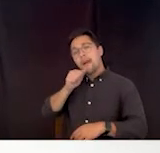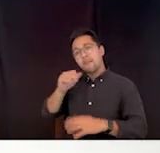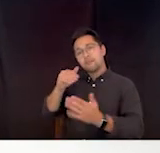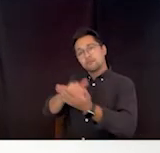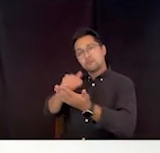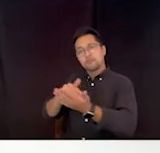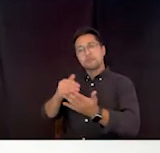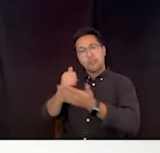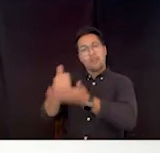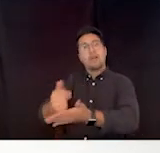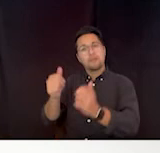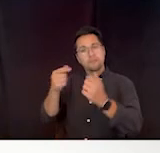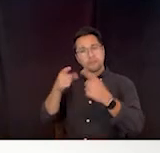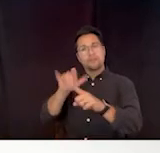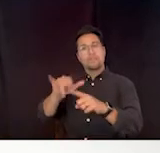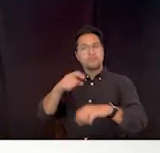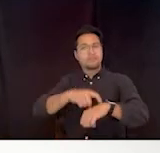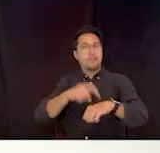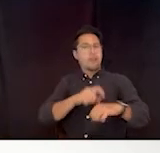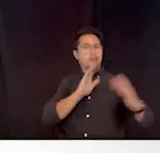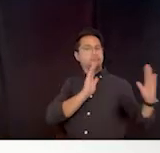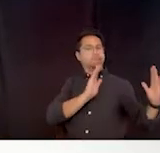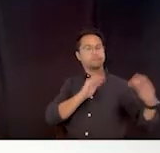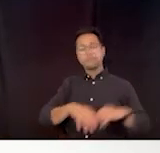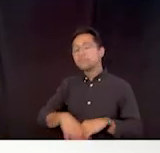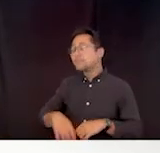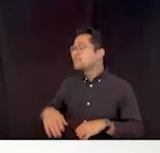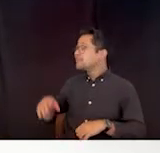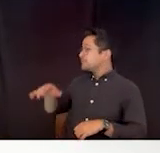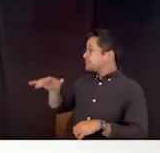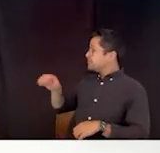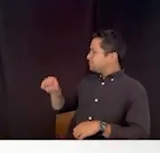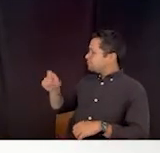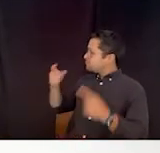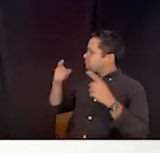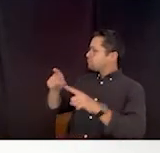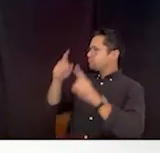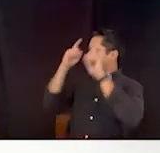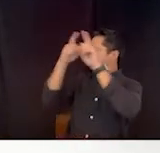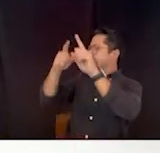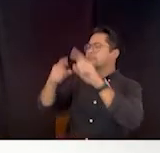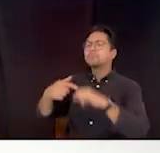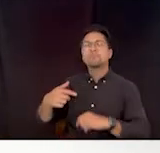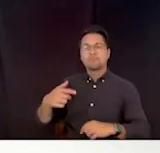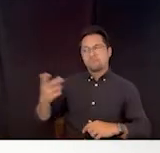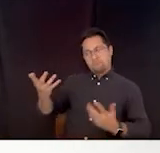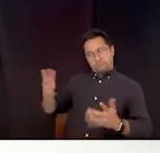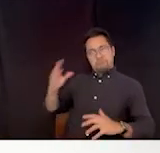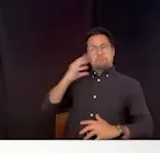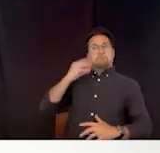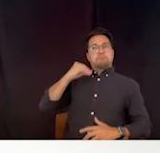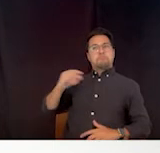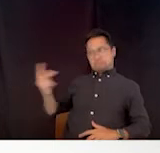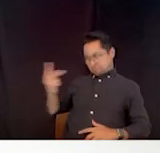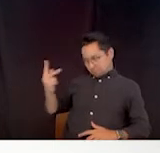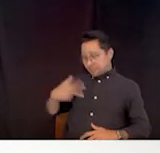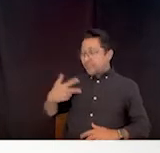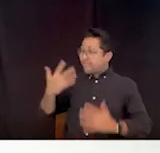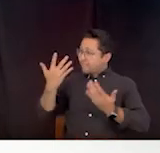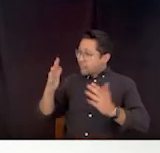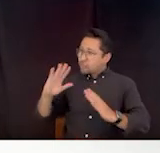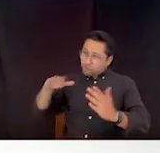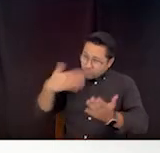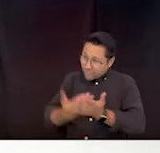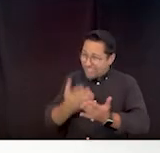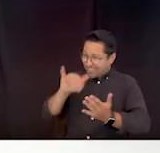phase. So kind of the aim of this presentation was, we know as we've kind of been on this journey, is once you get there